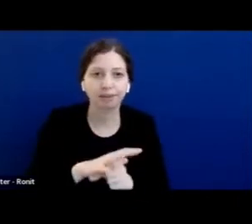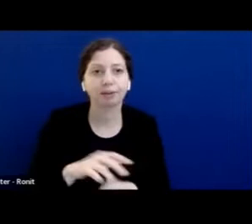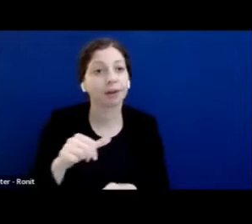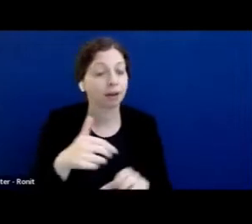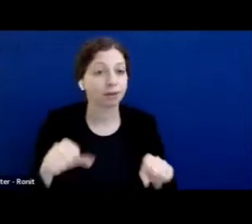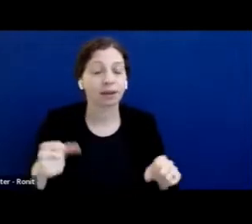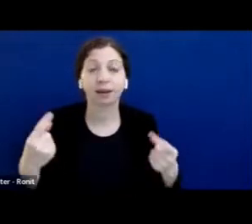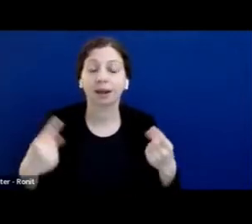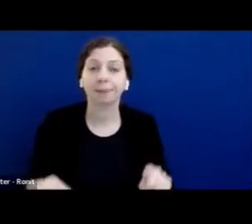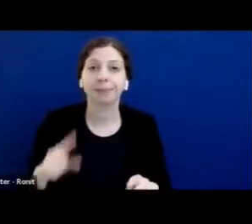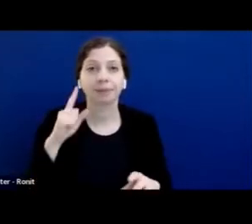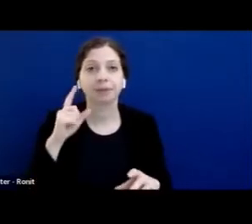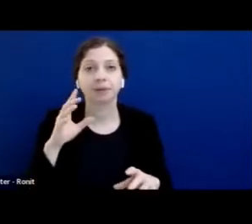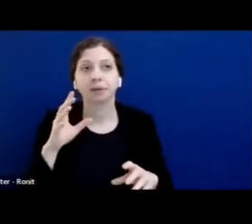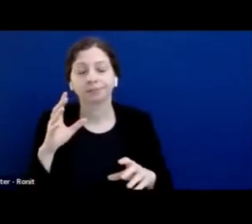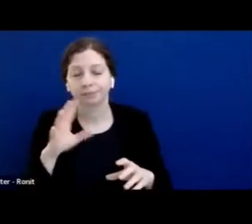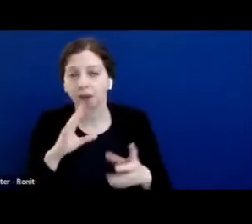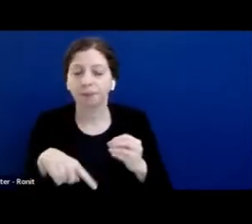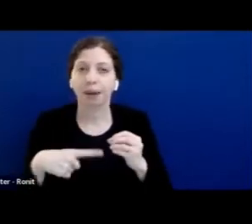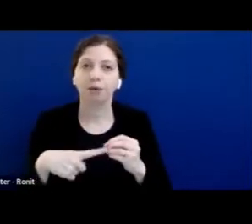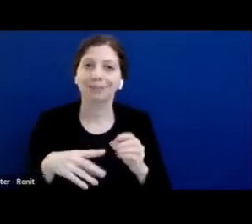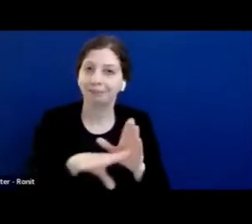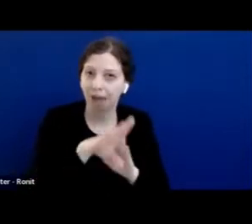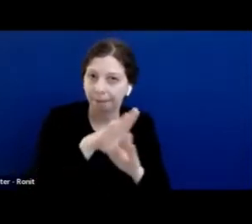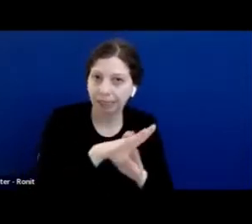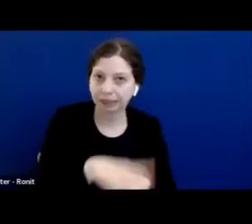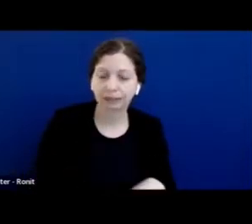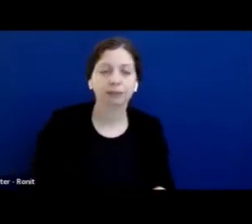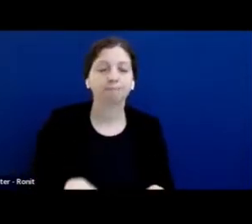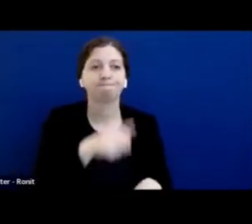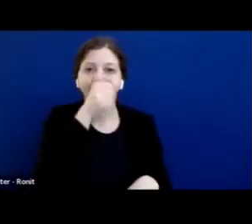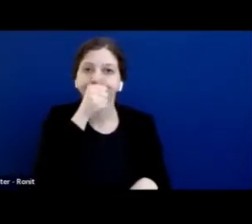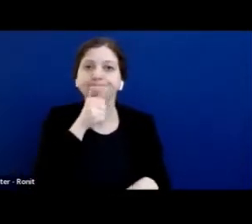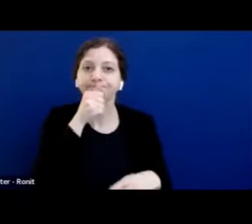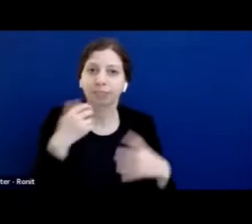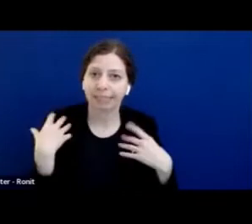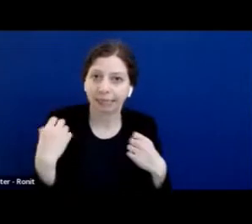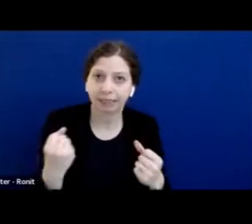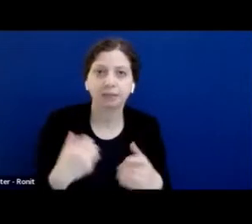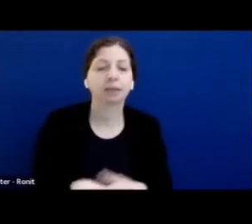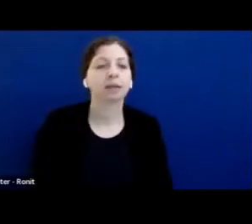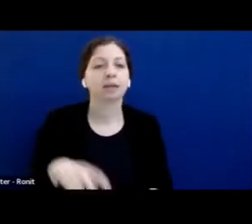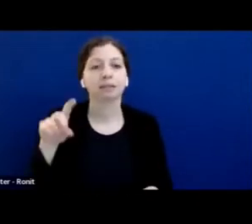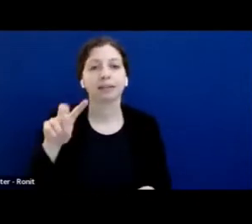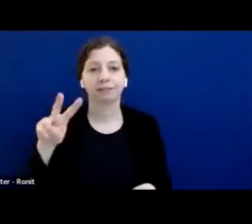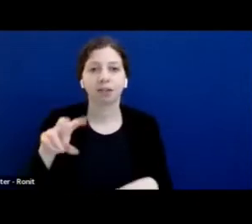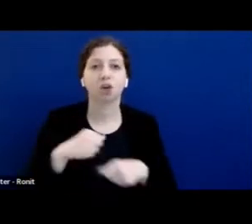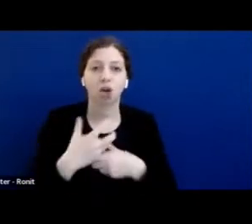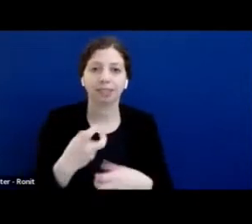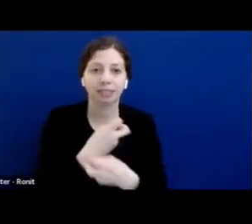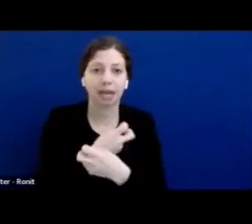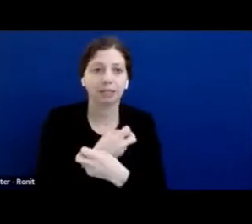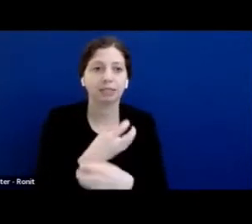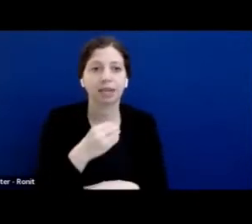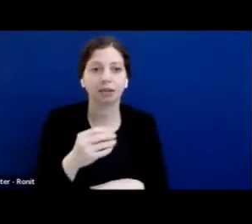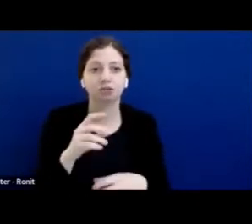is when we think about, so we talked a little bit about development, we talked a little bit about resilience. Now we know DV causes toxic and traumatic stress to victims